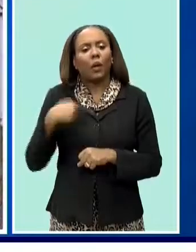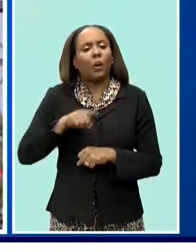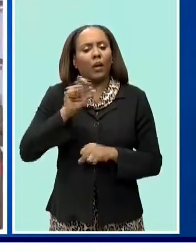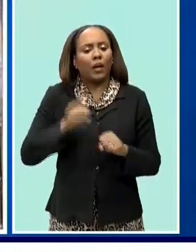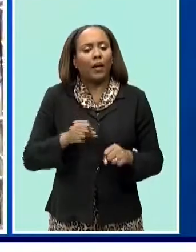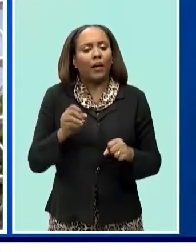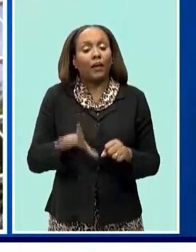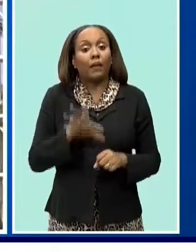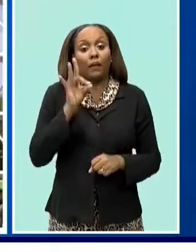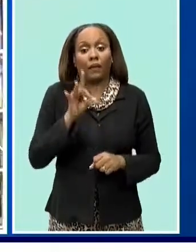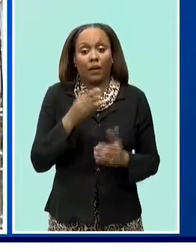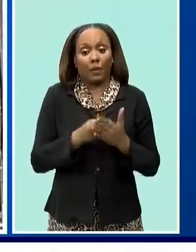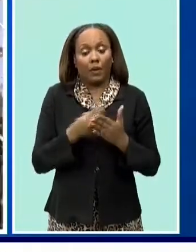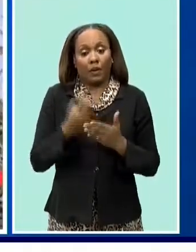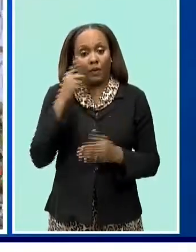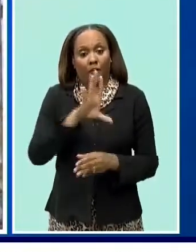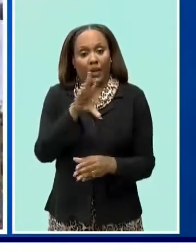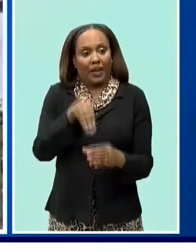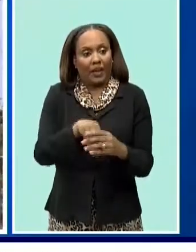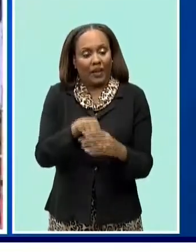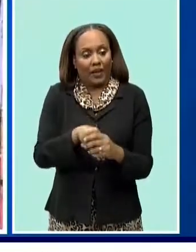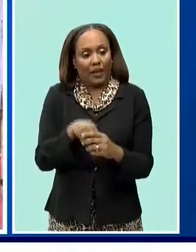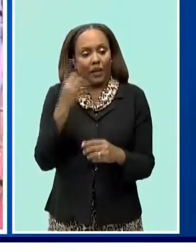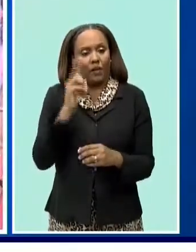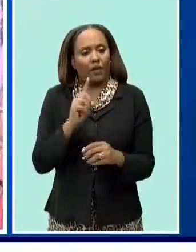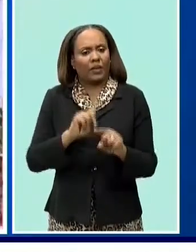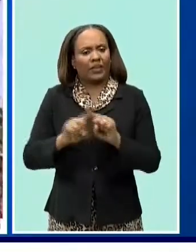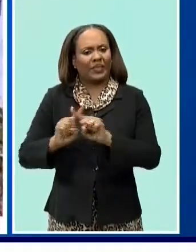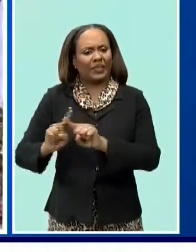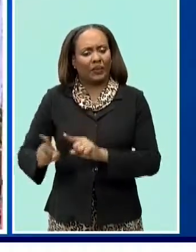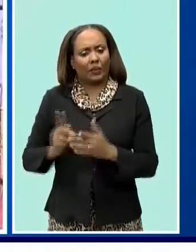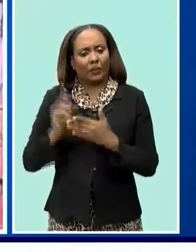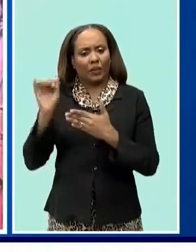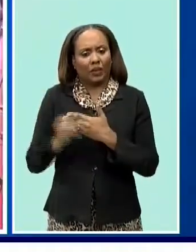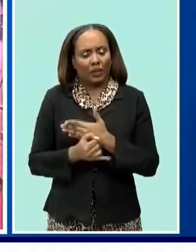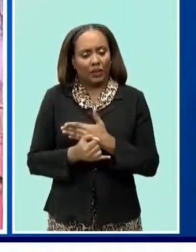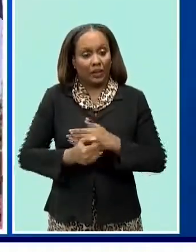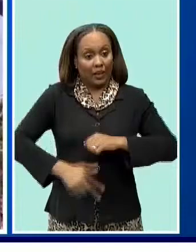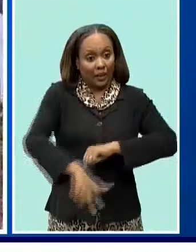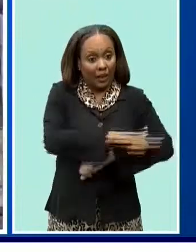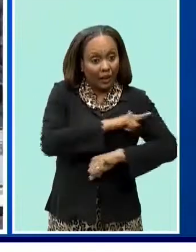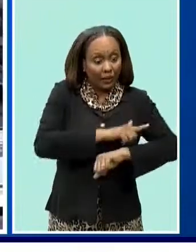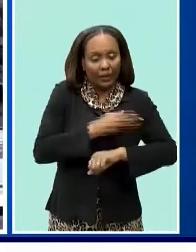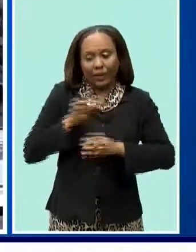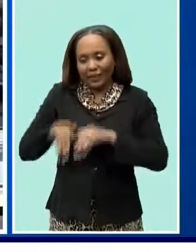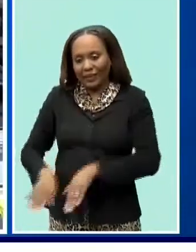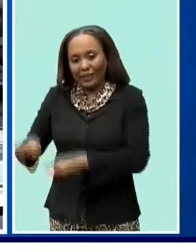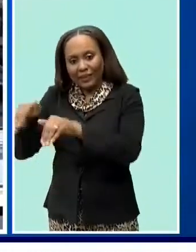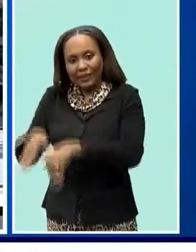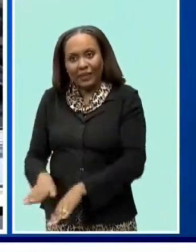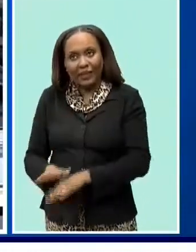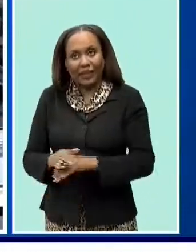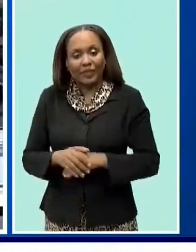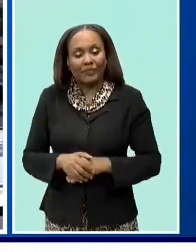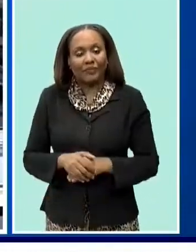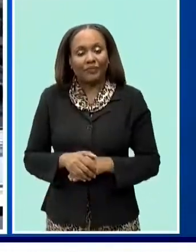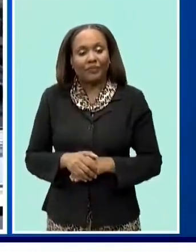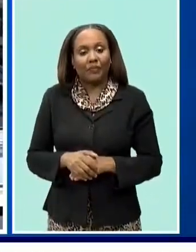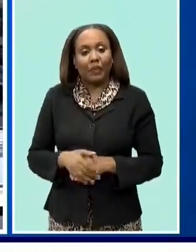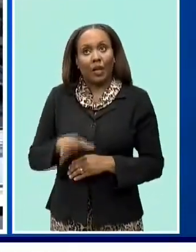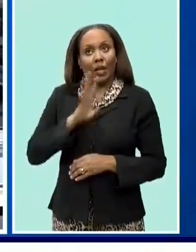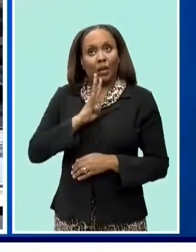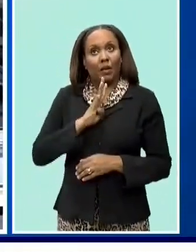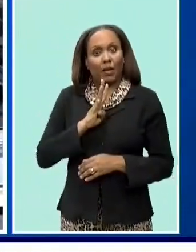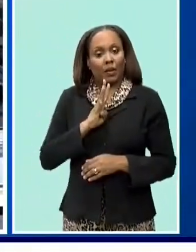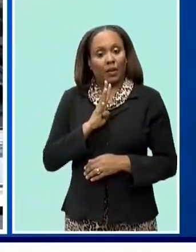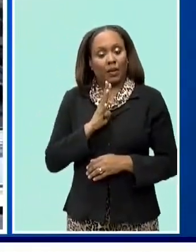for investment in conservation projects, both on land and at sea. Mr. Reed was speaking during the inaugural